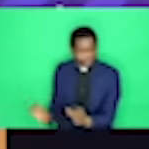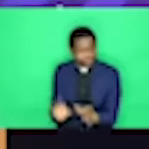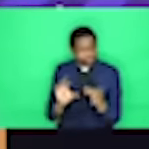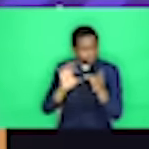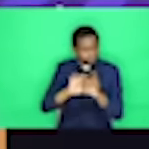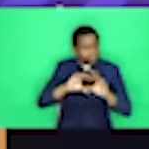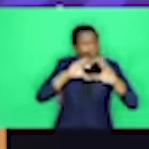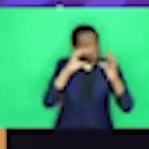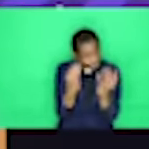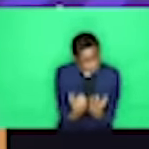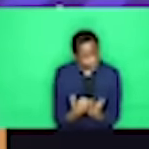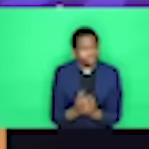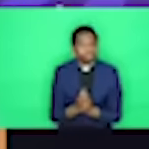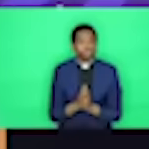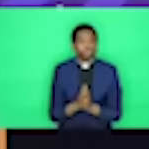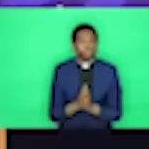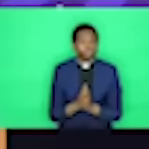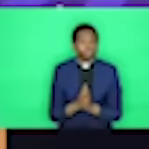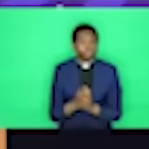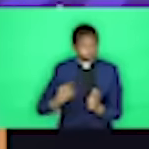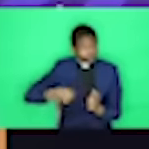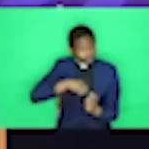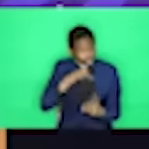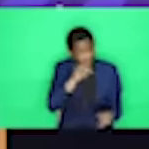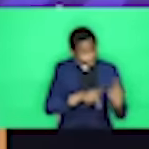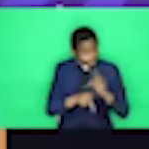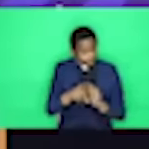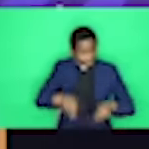Now, we are persons in